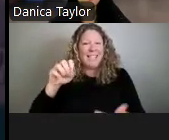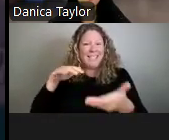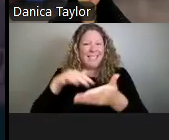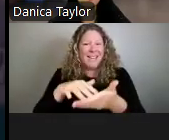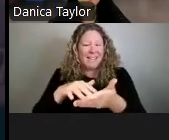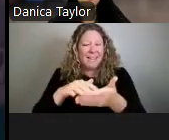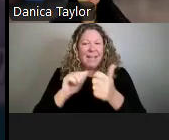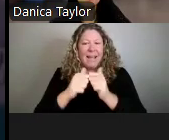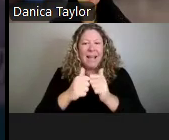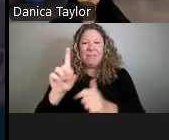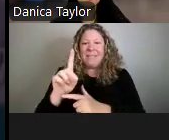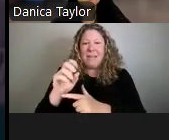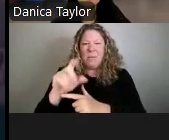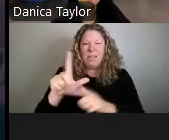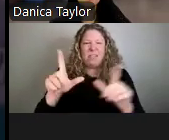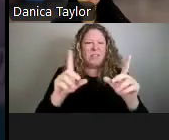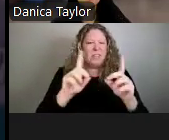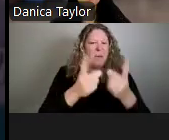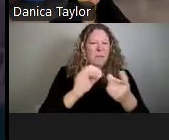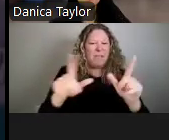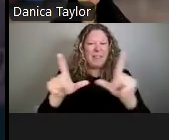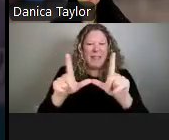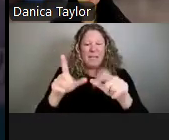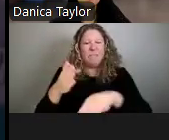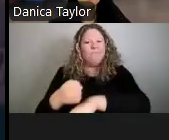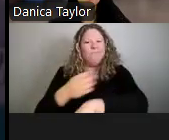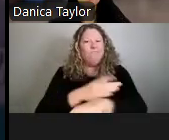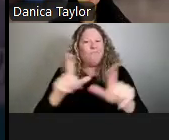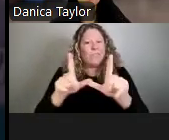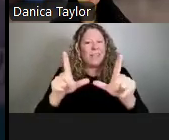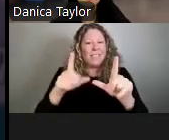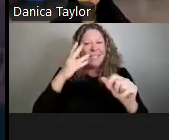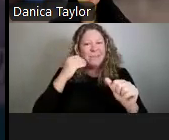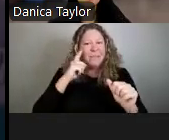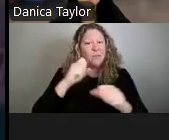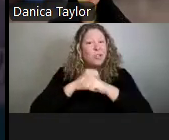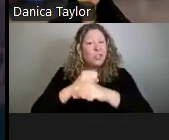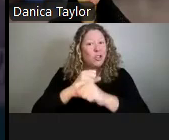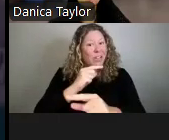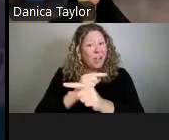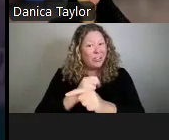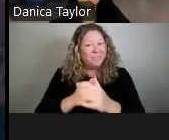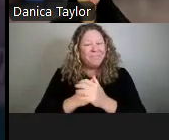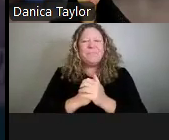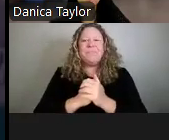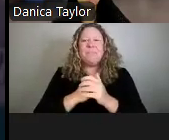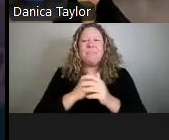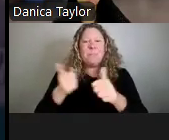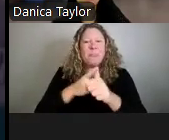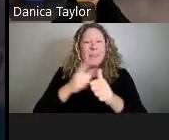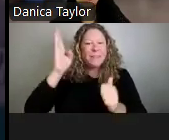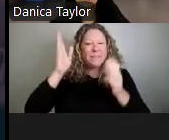the Department of Licensing improved the licensing experience for security guards. Our first presenter is